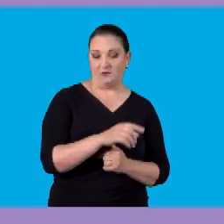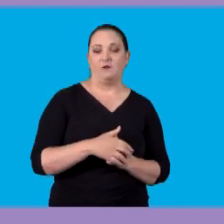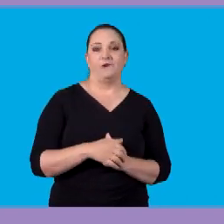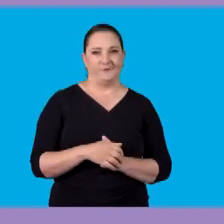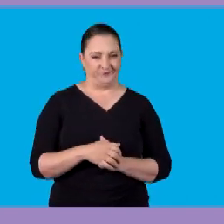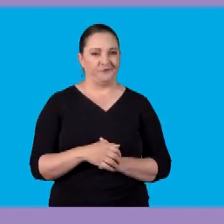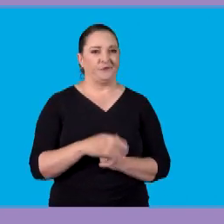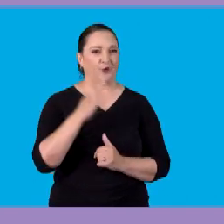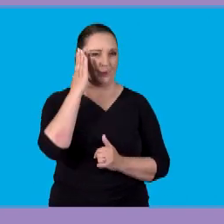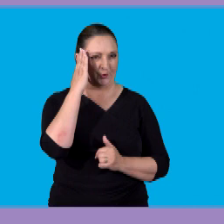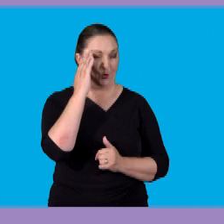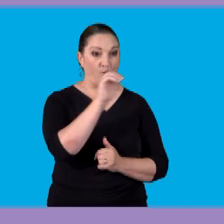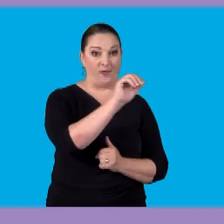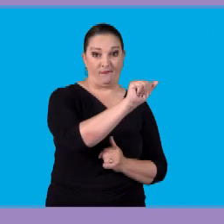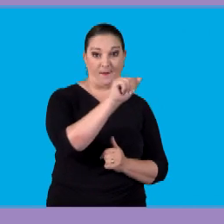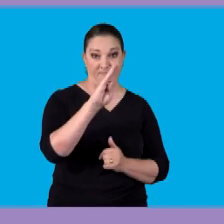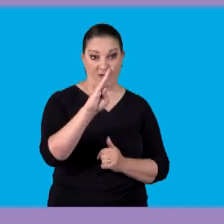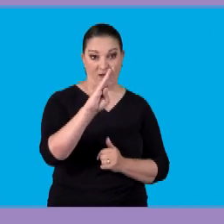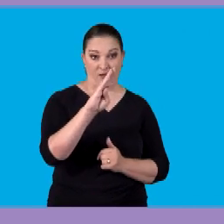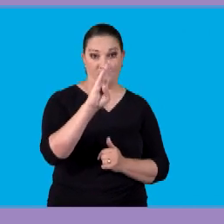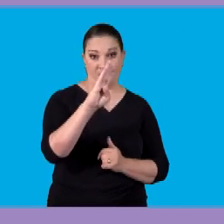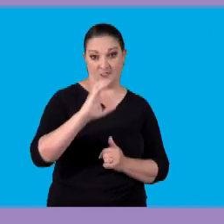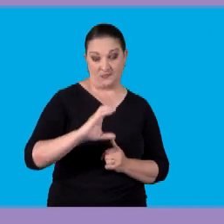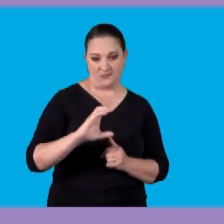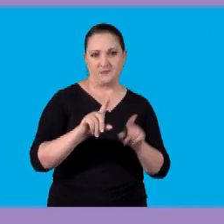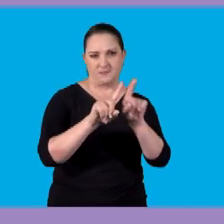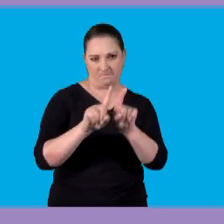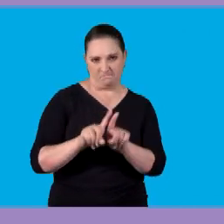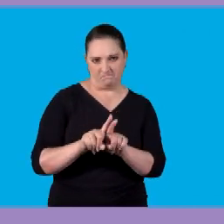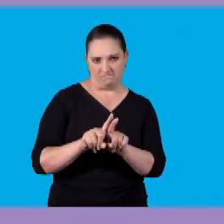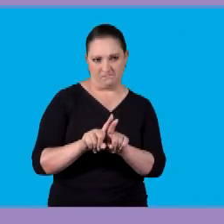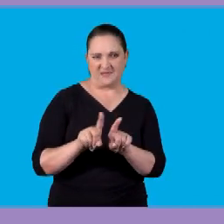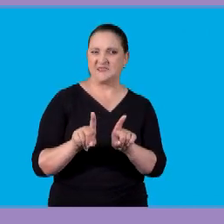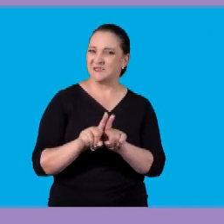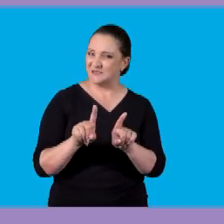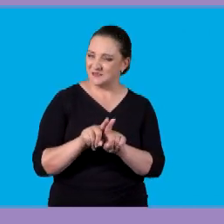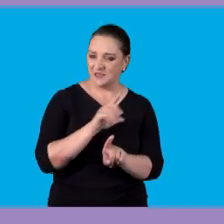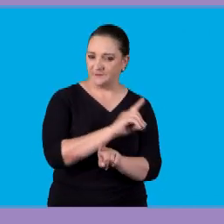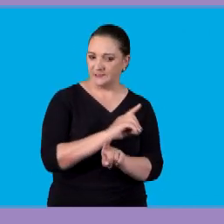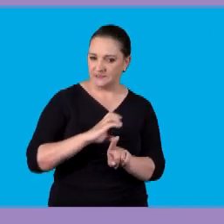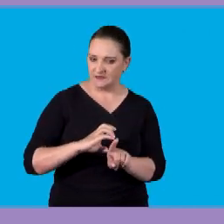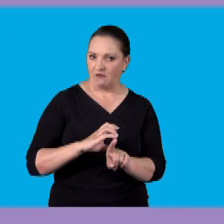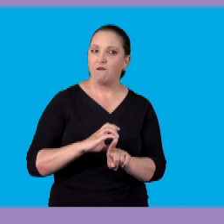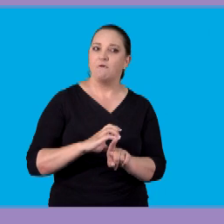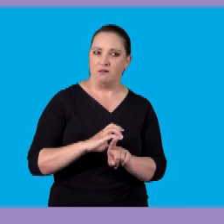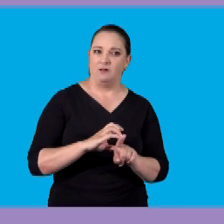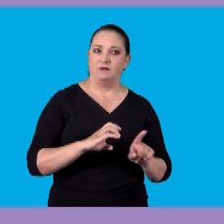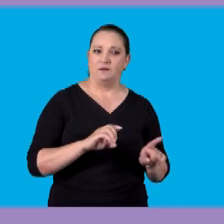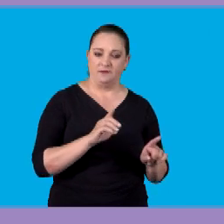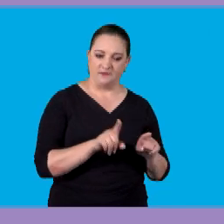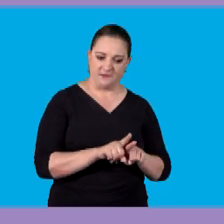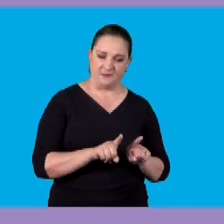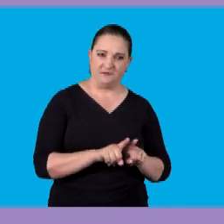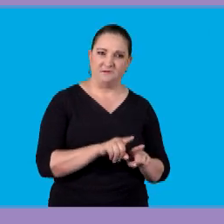C, and D, then we would know that AB is equals to BC, and that is equals to DC, and that is equals